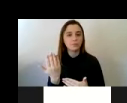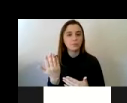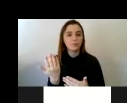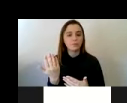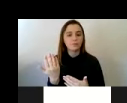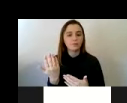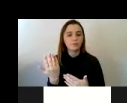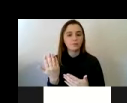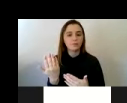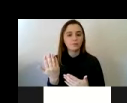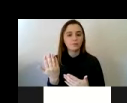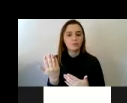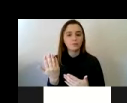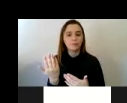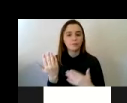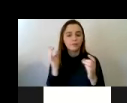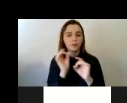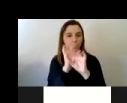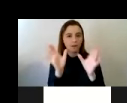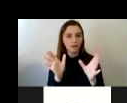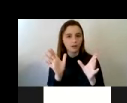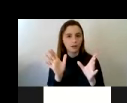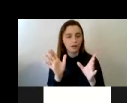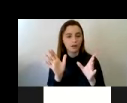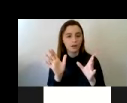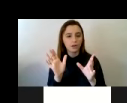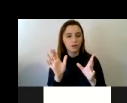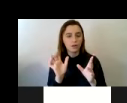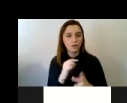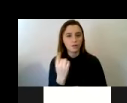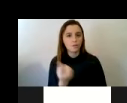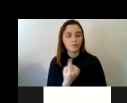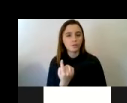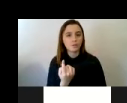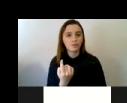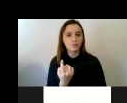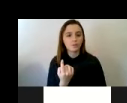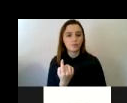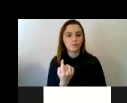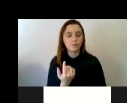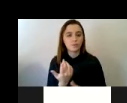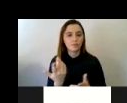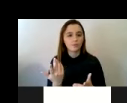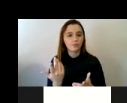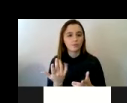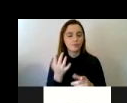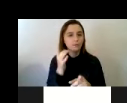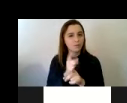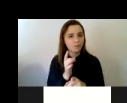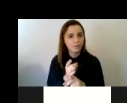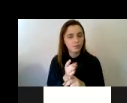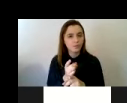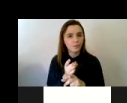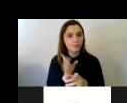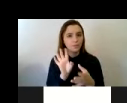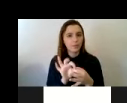here evidently equality issues may emerge. The same is true with regard to